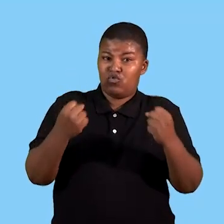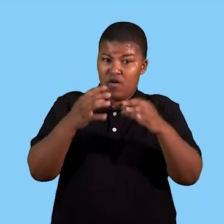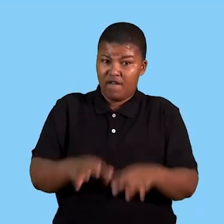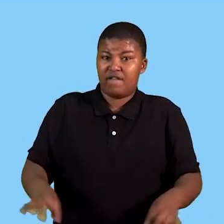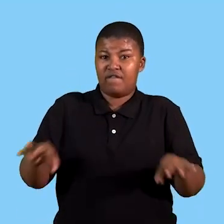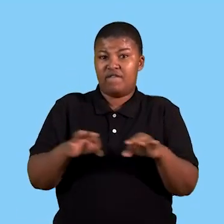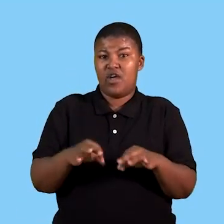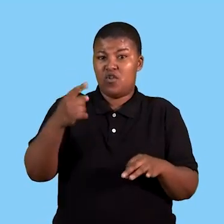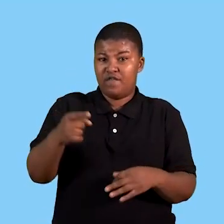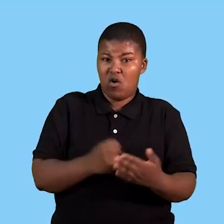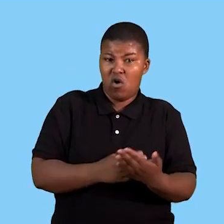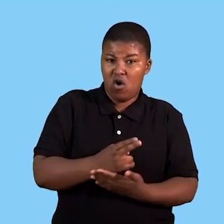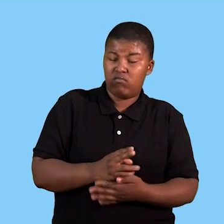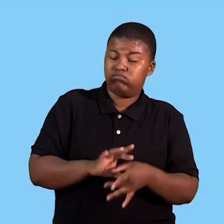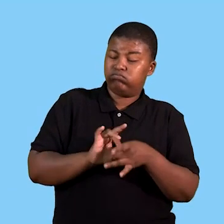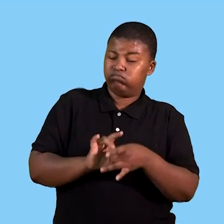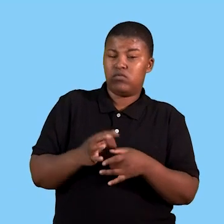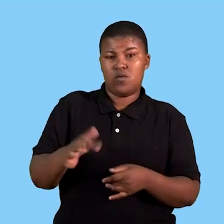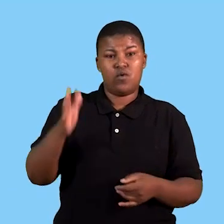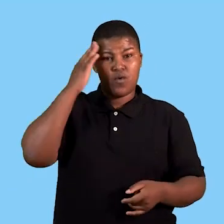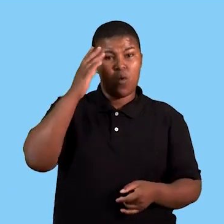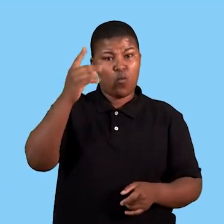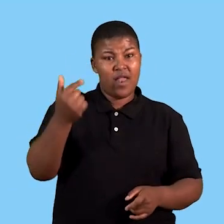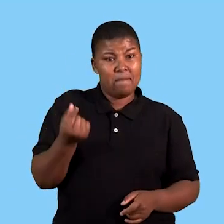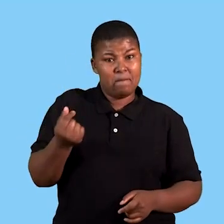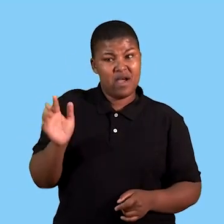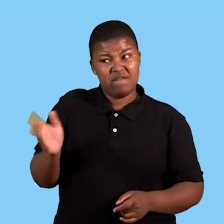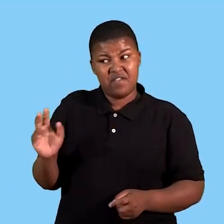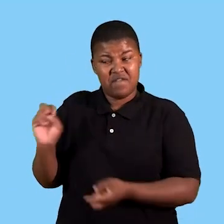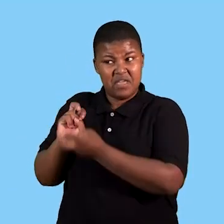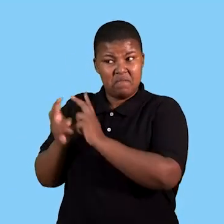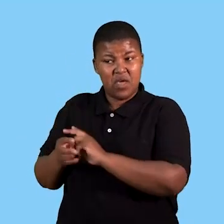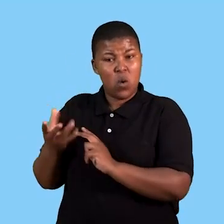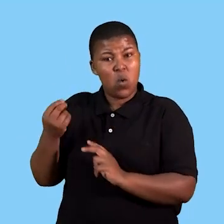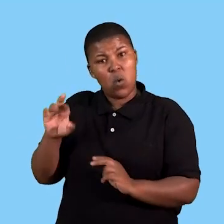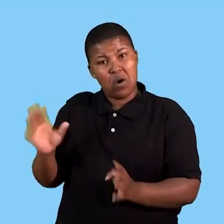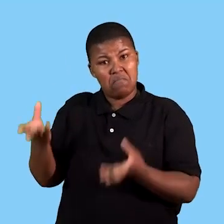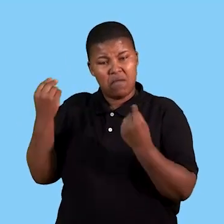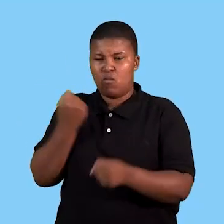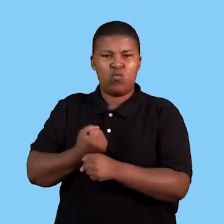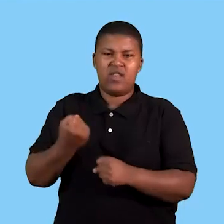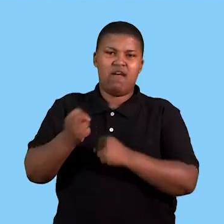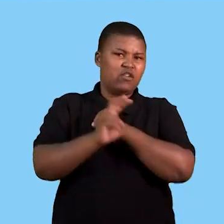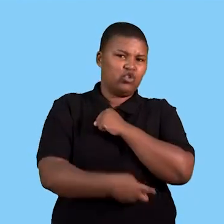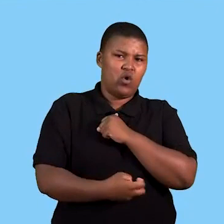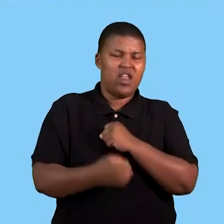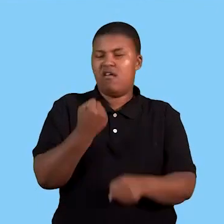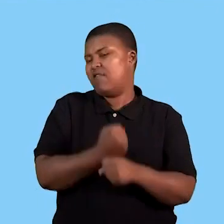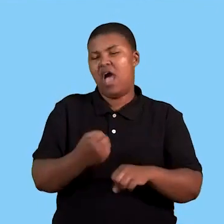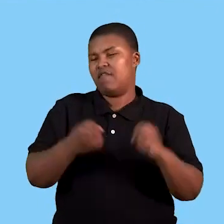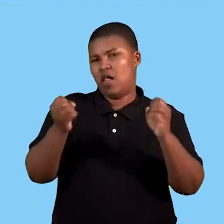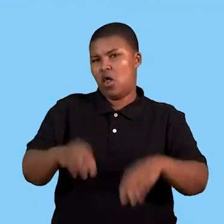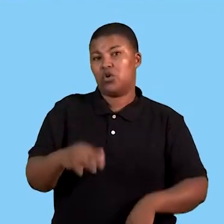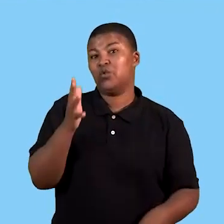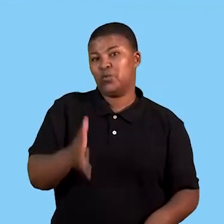strong values of integrity and honesty, we know that the money we have acquired will not be stolen, it will